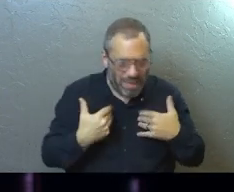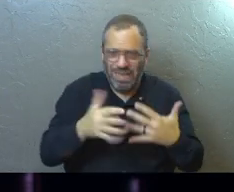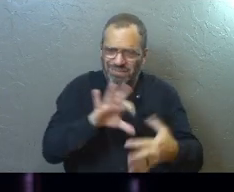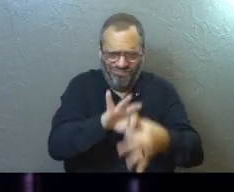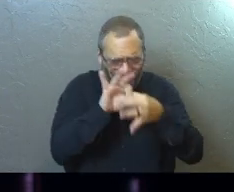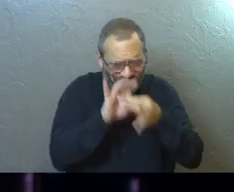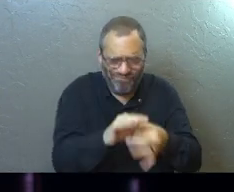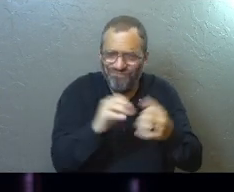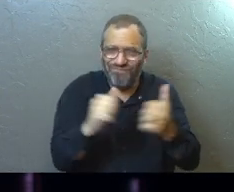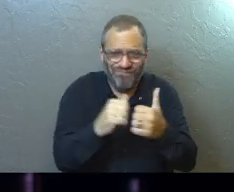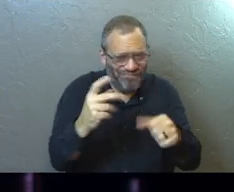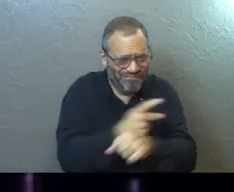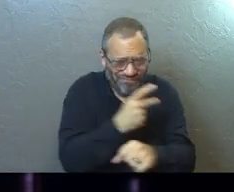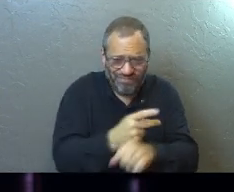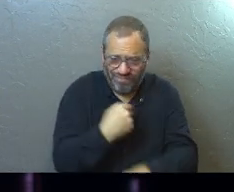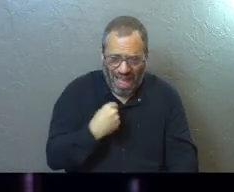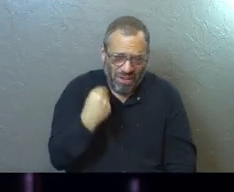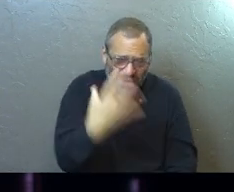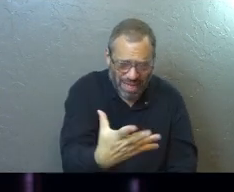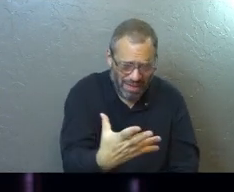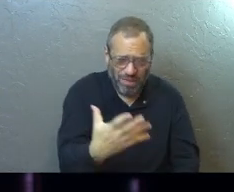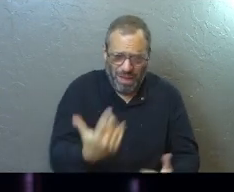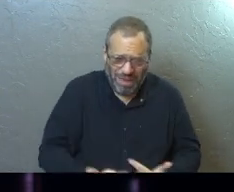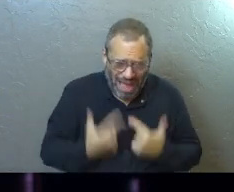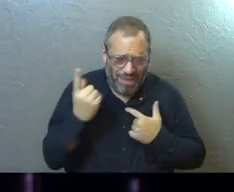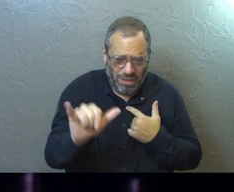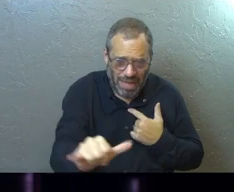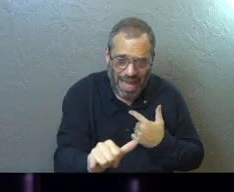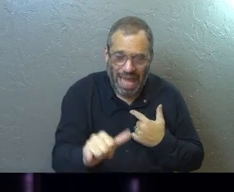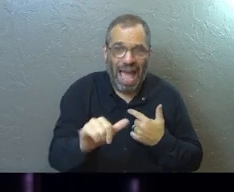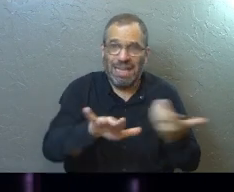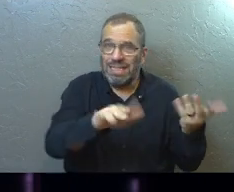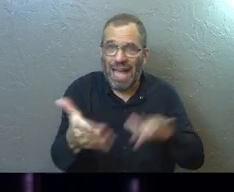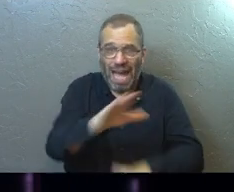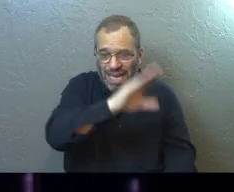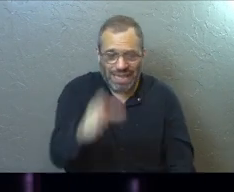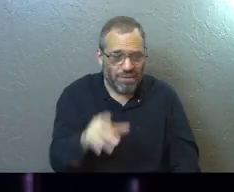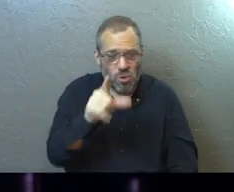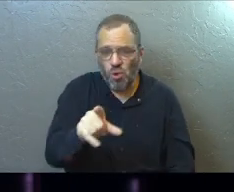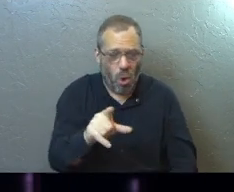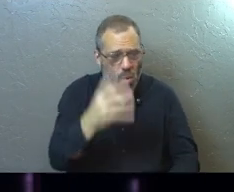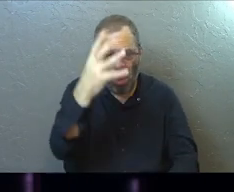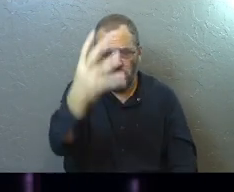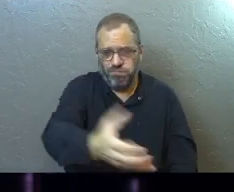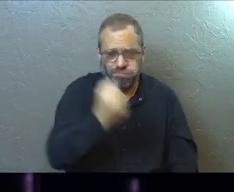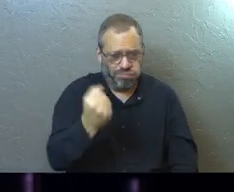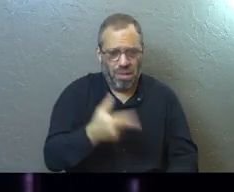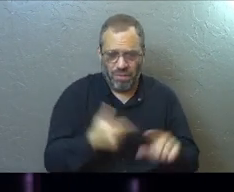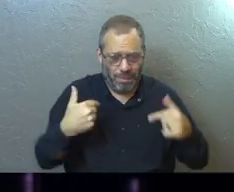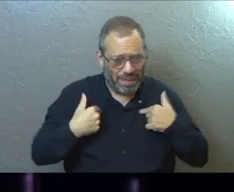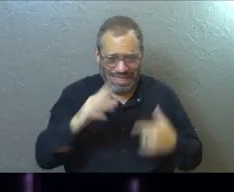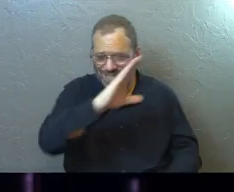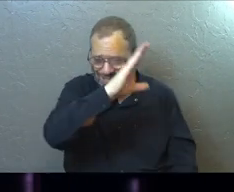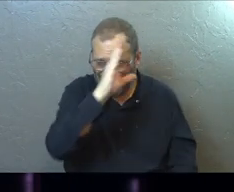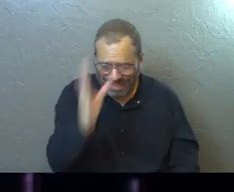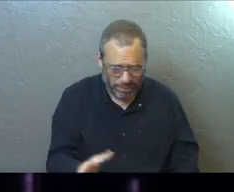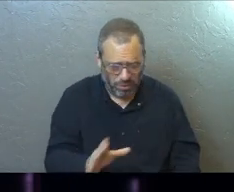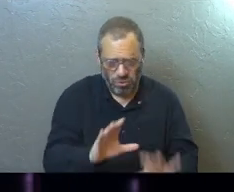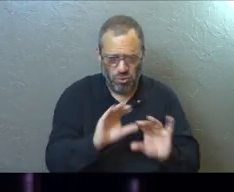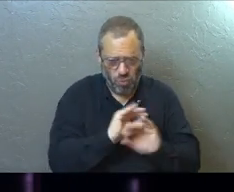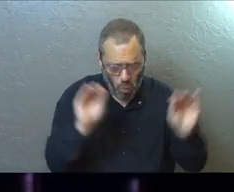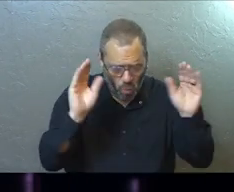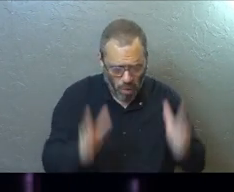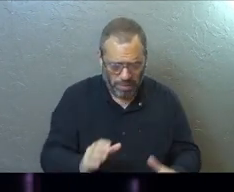in relationship. I'll give them eternal life and they will never perish. No one can snatch them away from me.